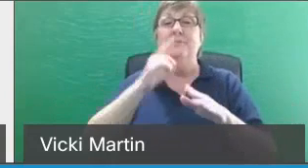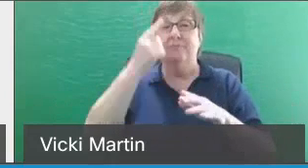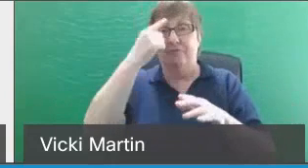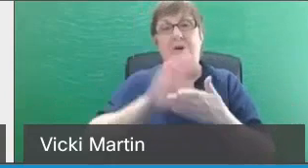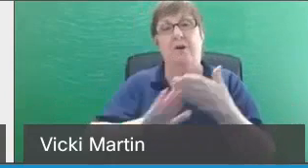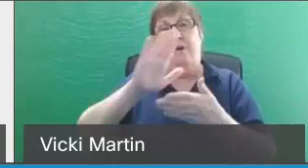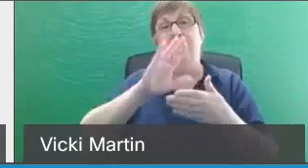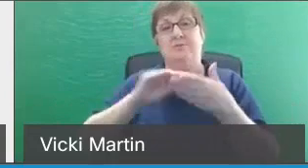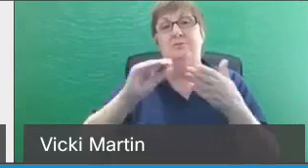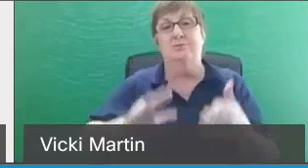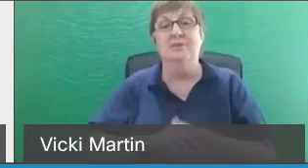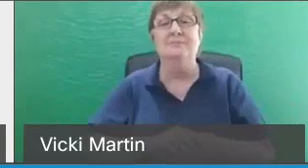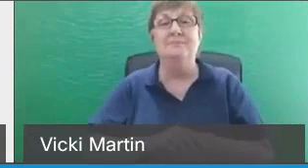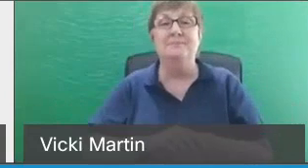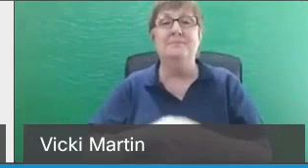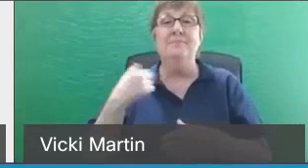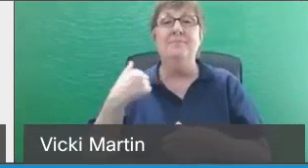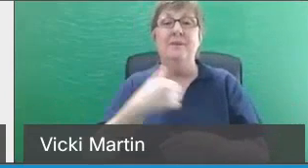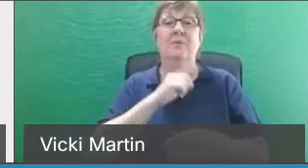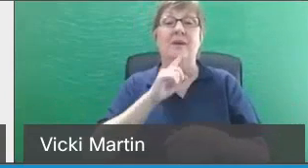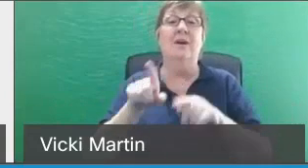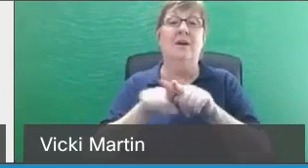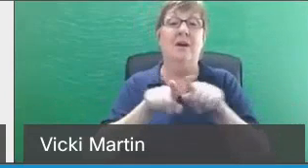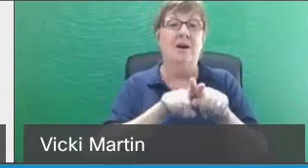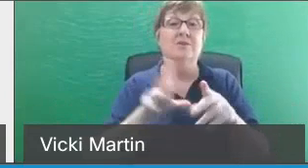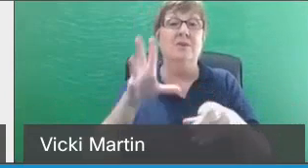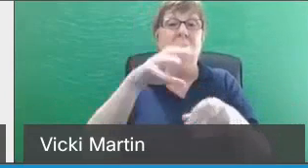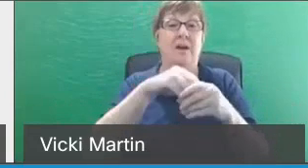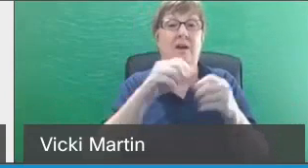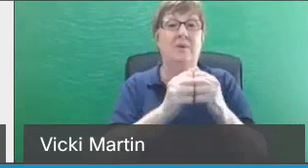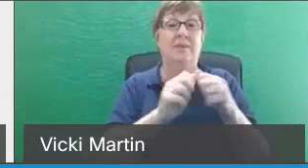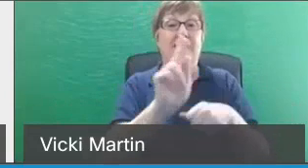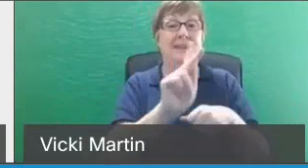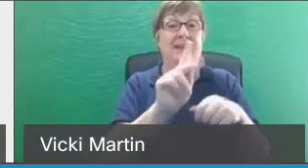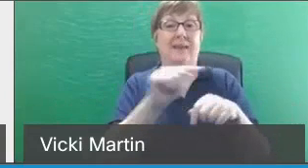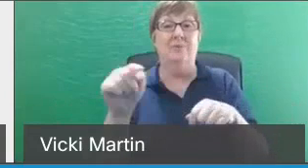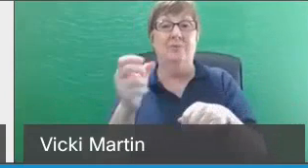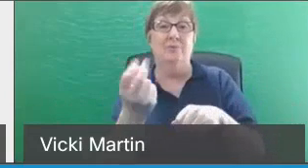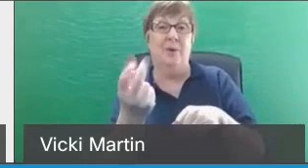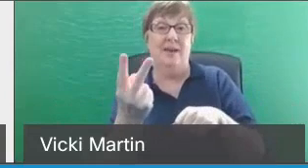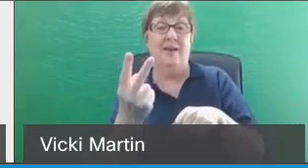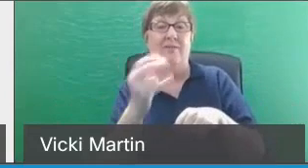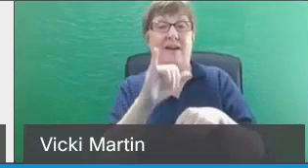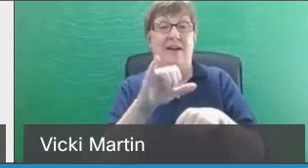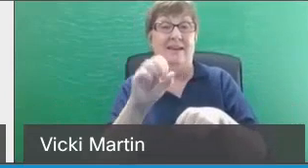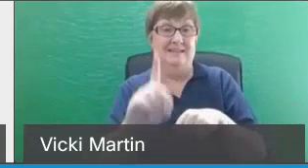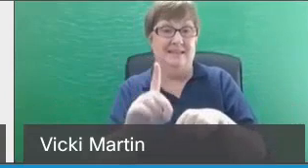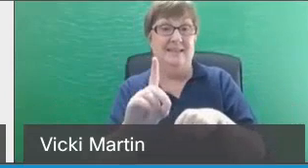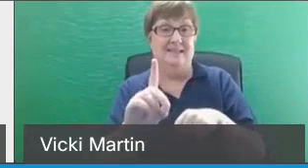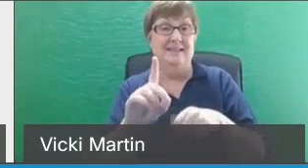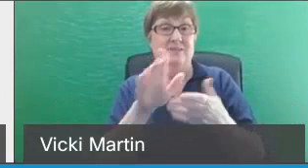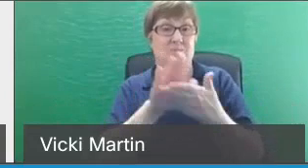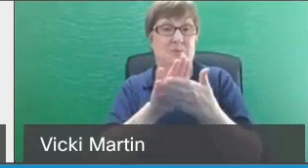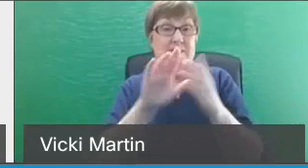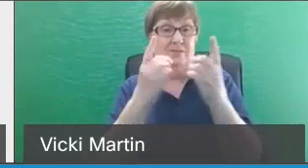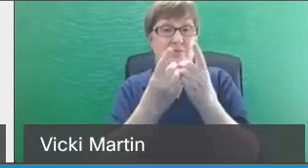sorry. We're also in the K through 12 in certain ISDs throughout the Houston area, and we